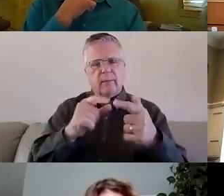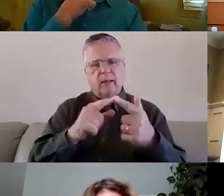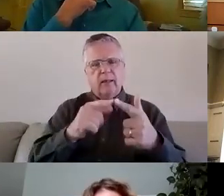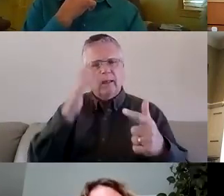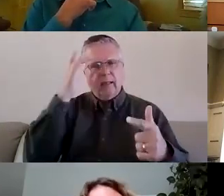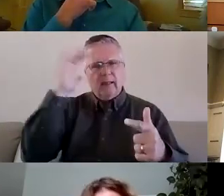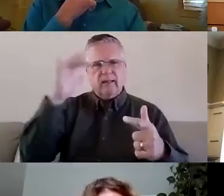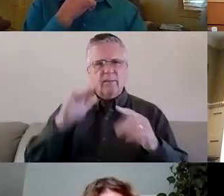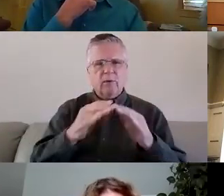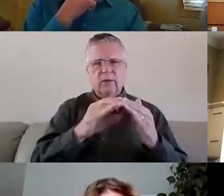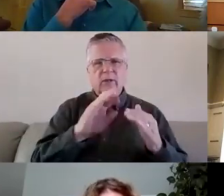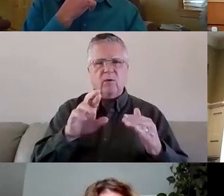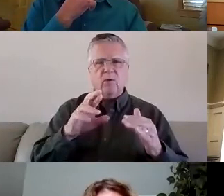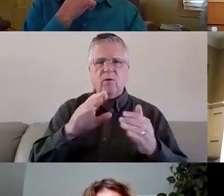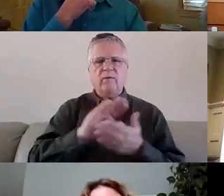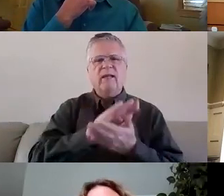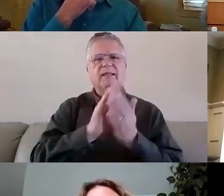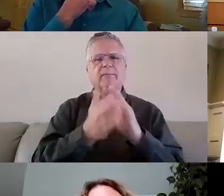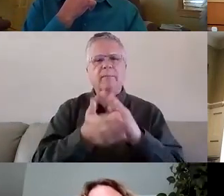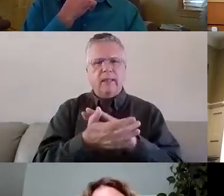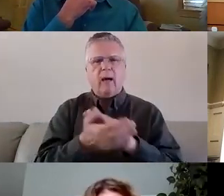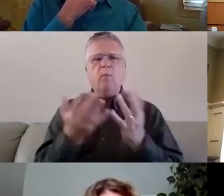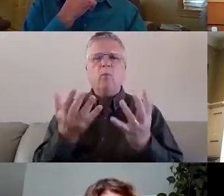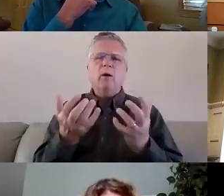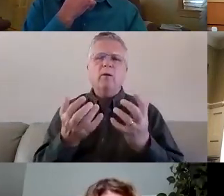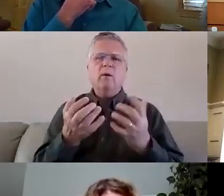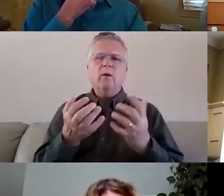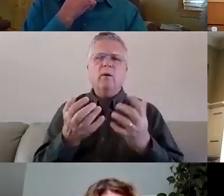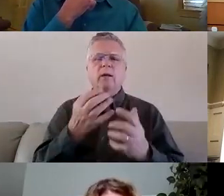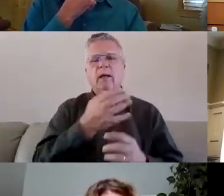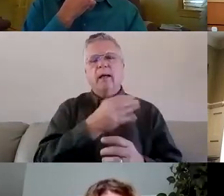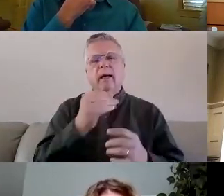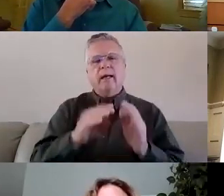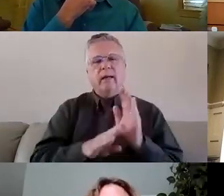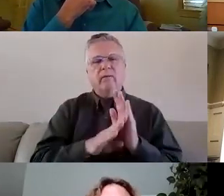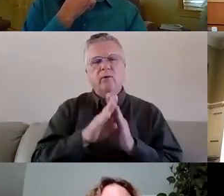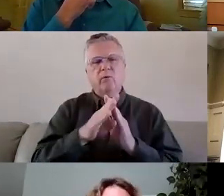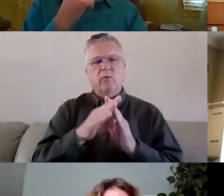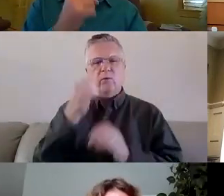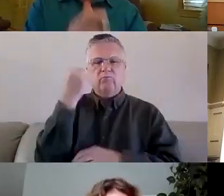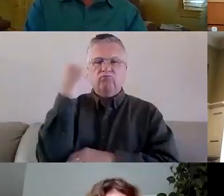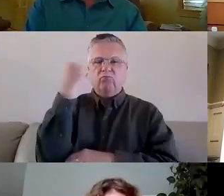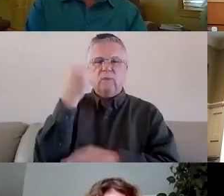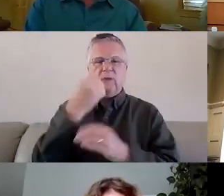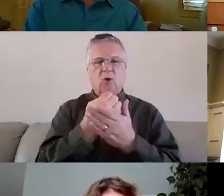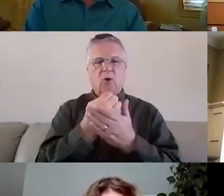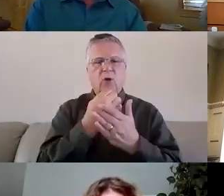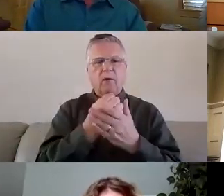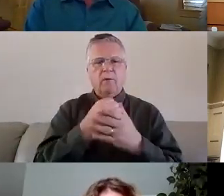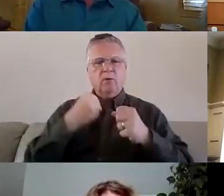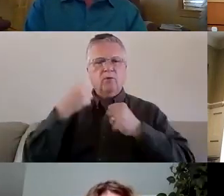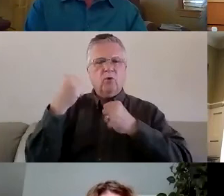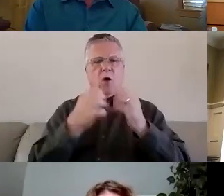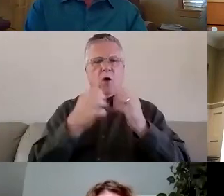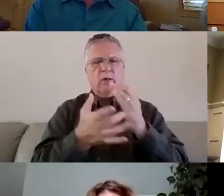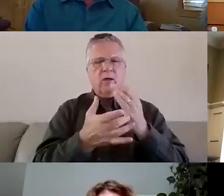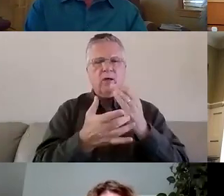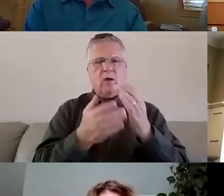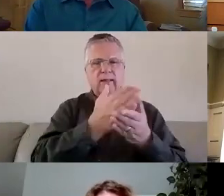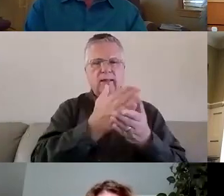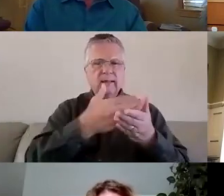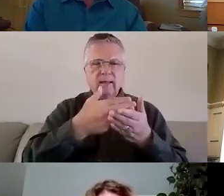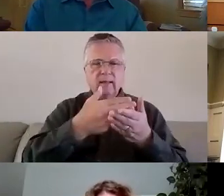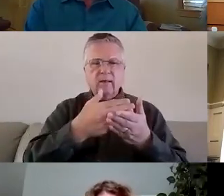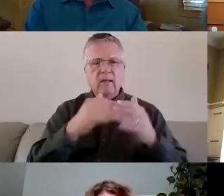or do they have a goal to become one? Do they have a growing and expanding economy? Do they have a vibrant technology sector? Is the level